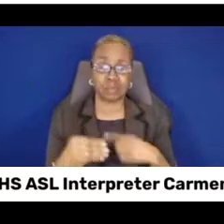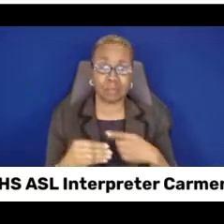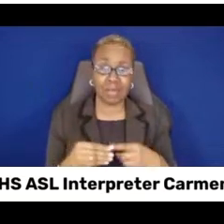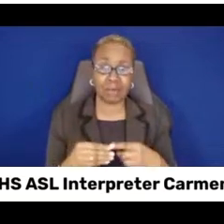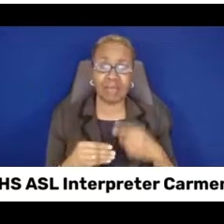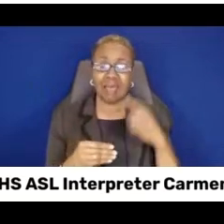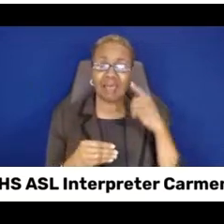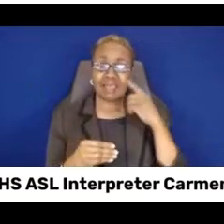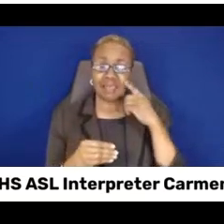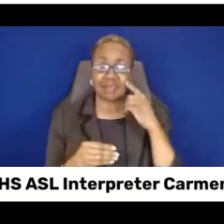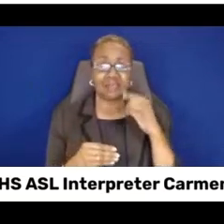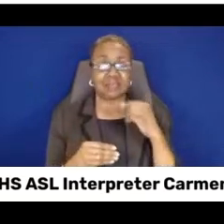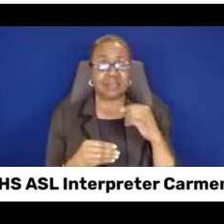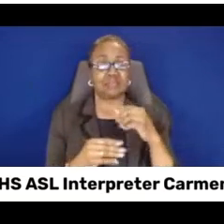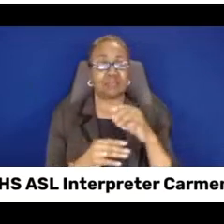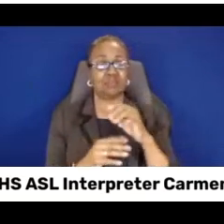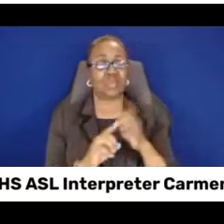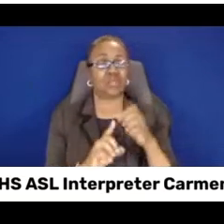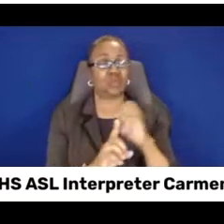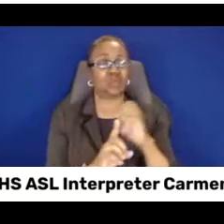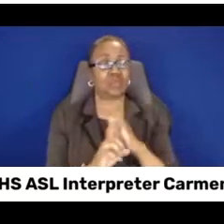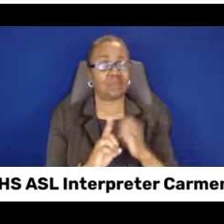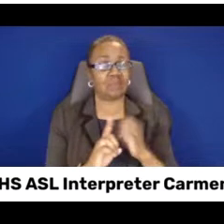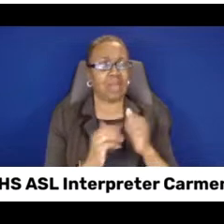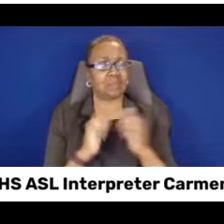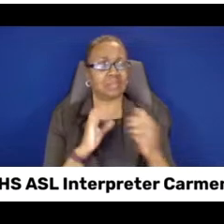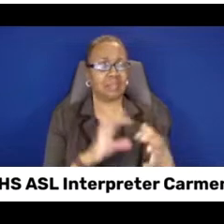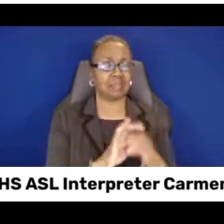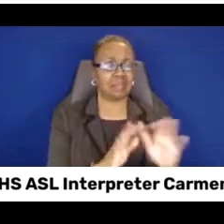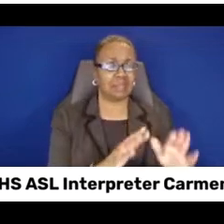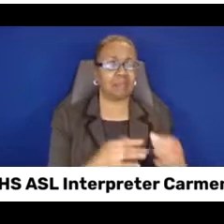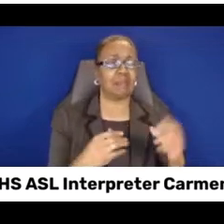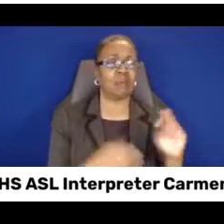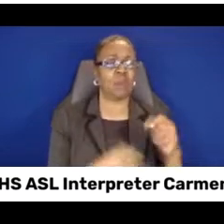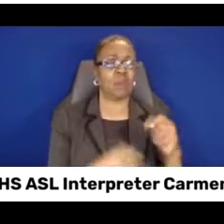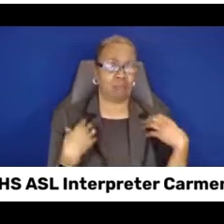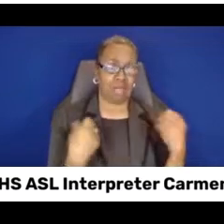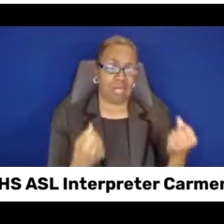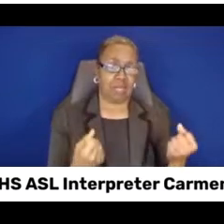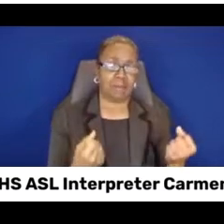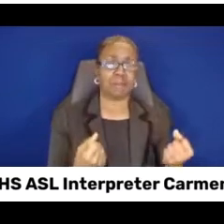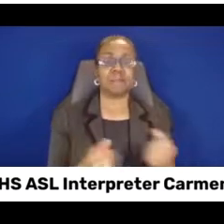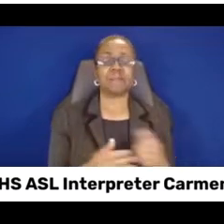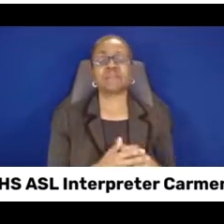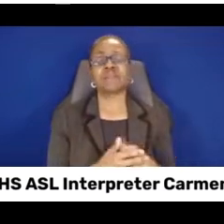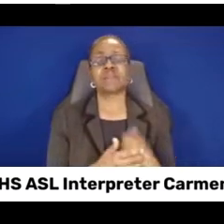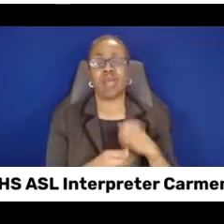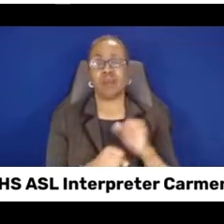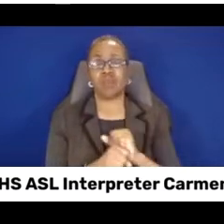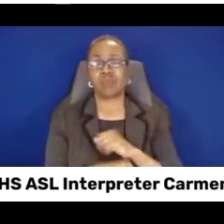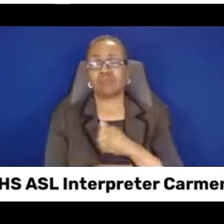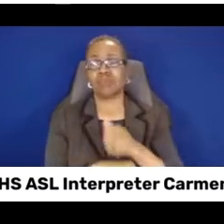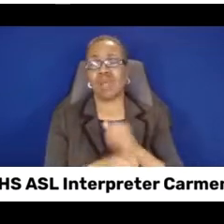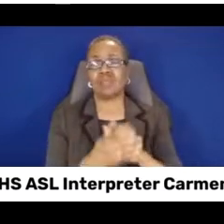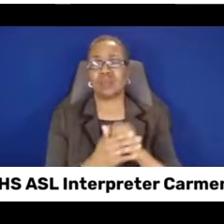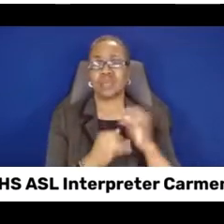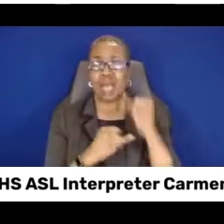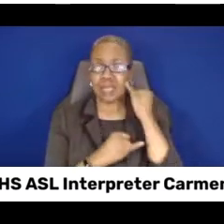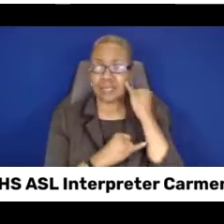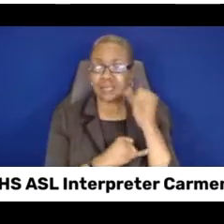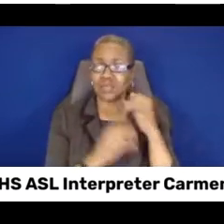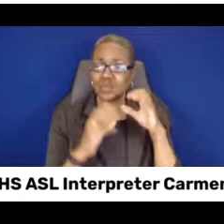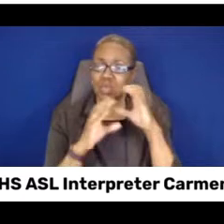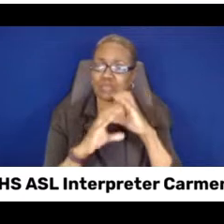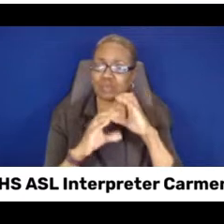to the environment, and how does that link to their well being? So, our work builds on these ideas to explore